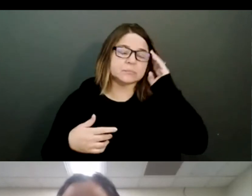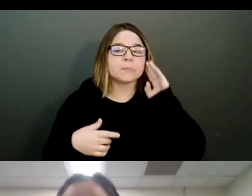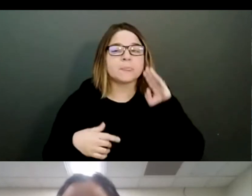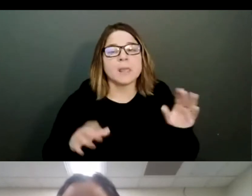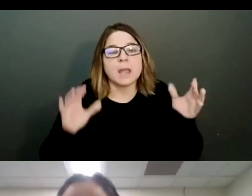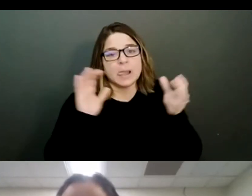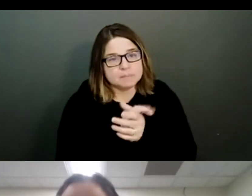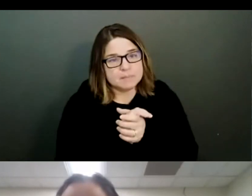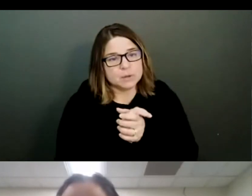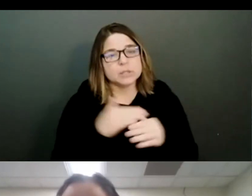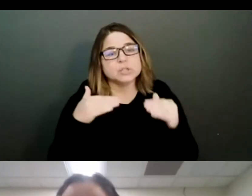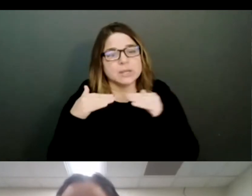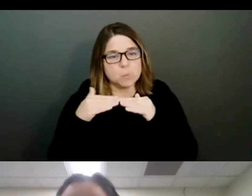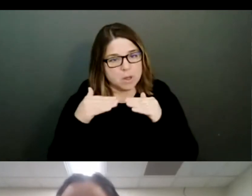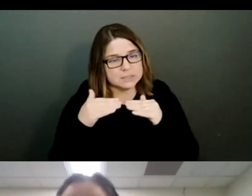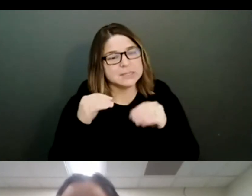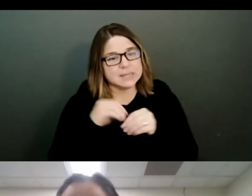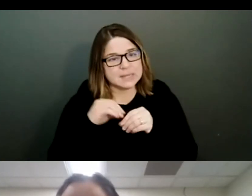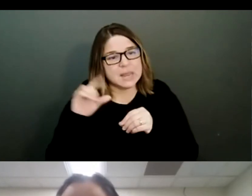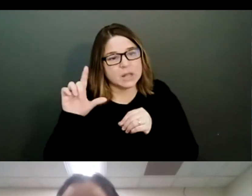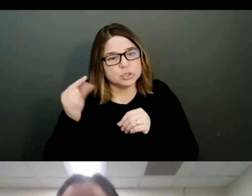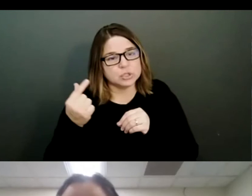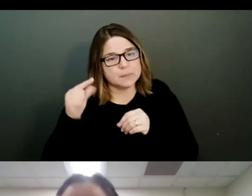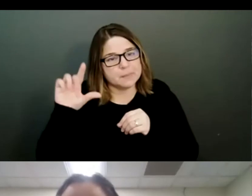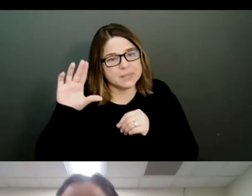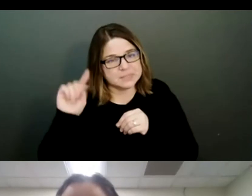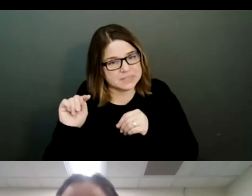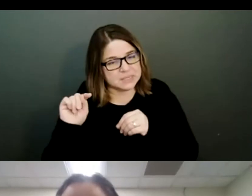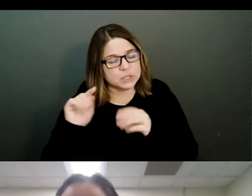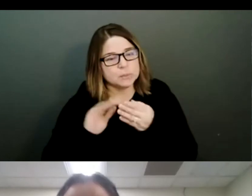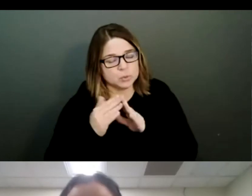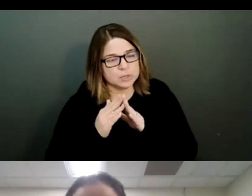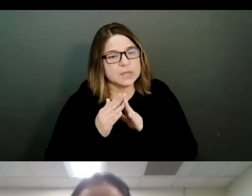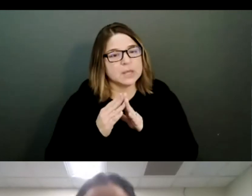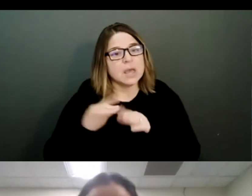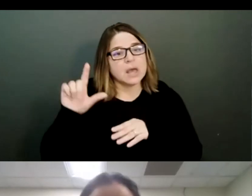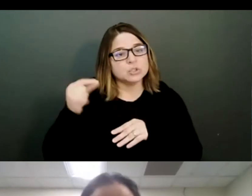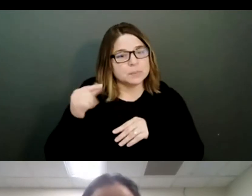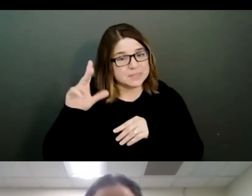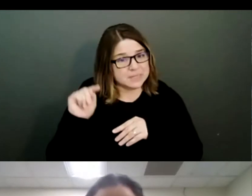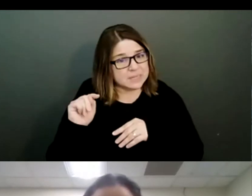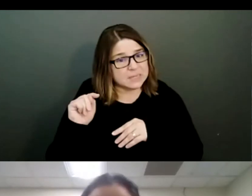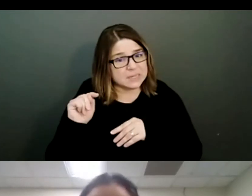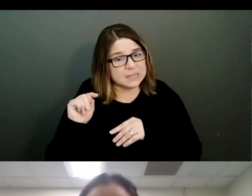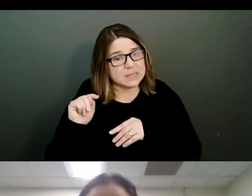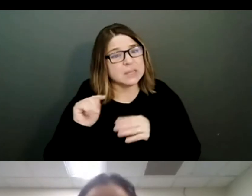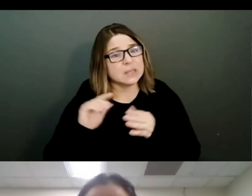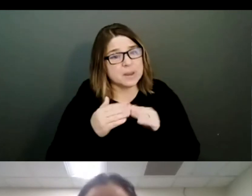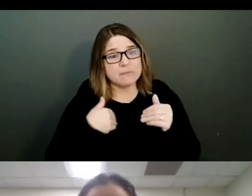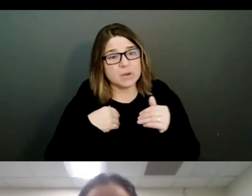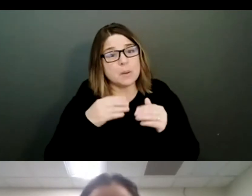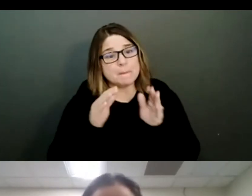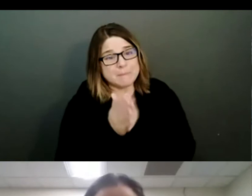in the LGBT community, LGBT older adults had a binder that was around 3 inches thick of all